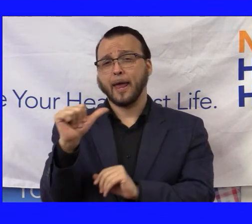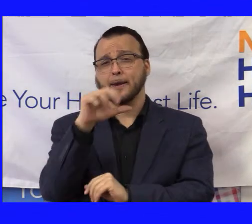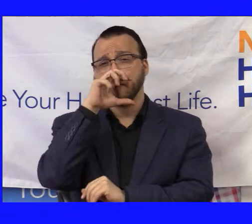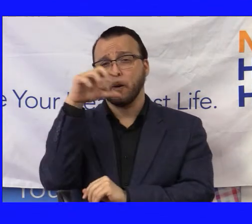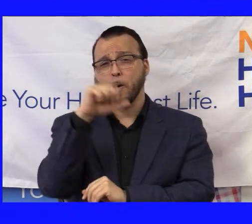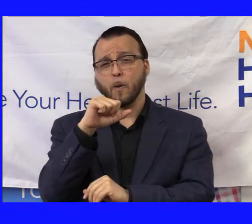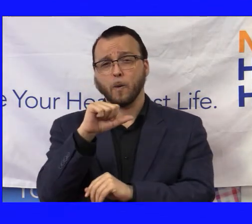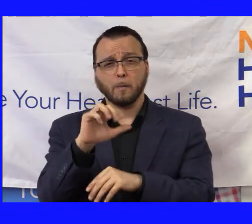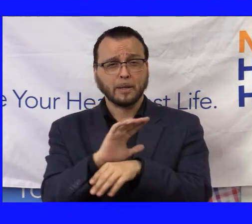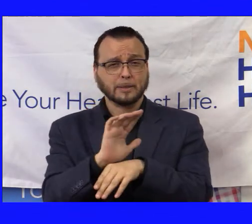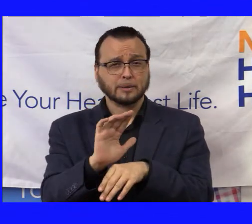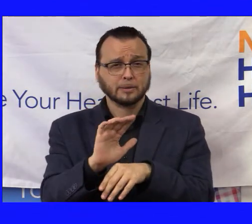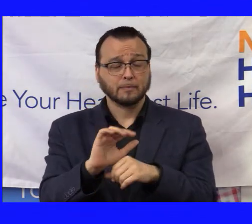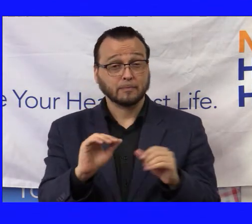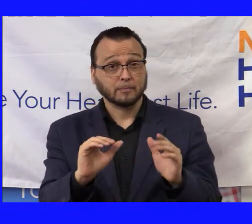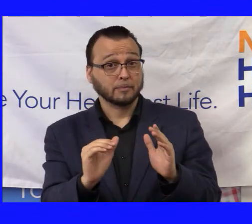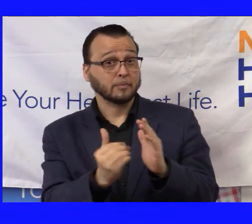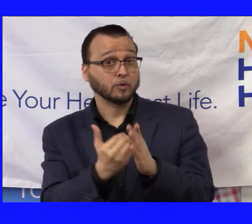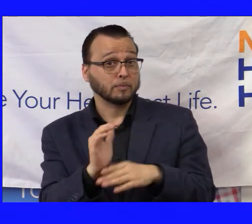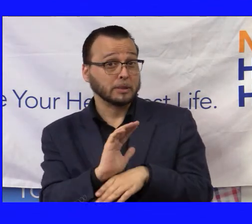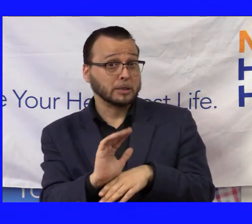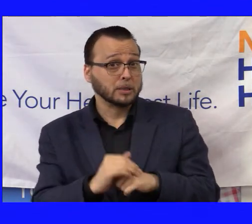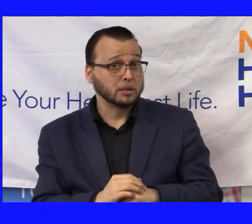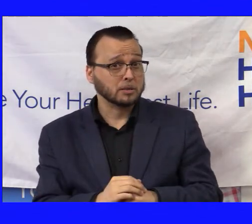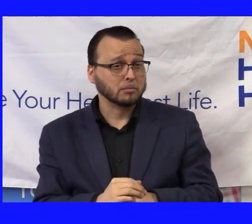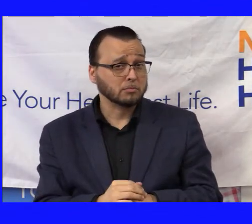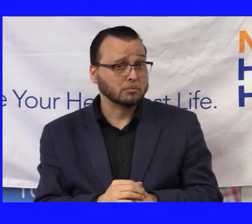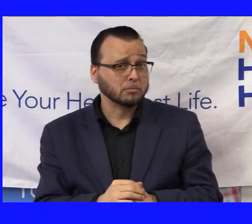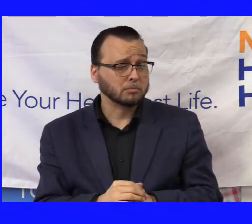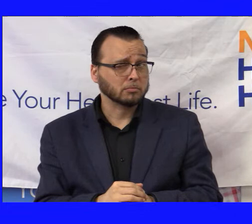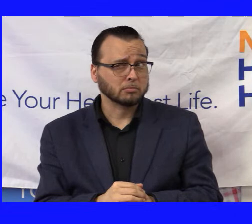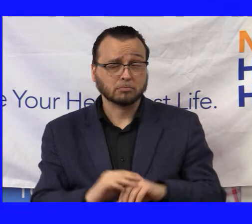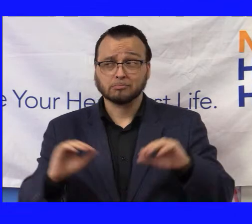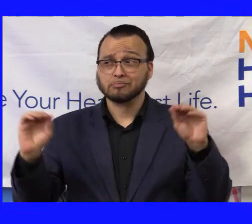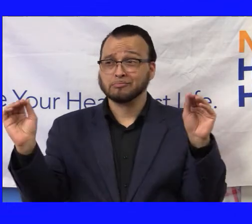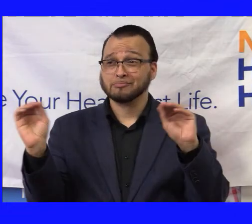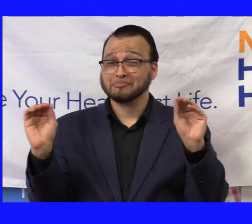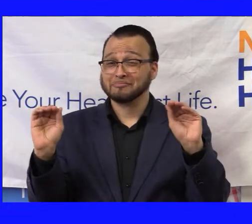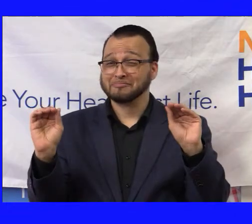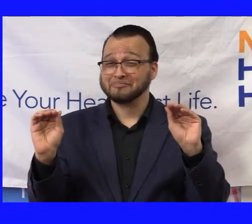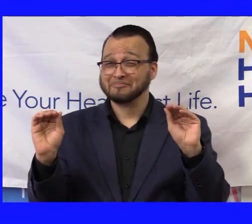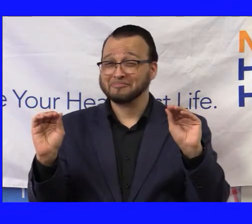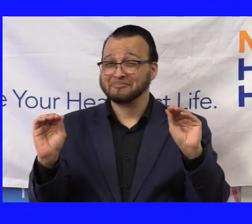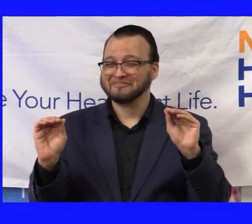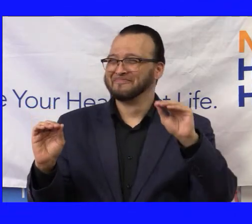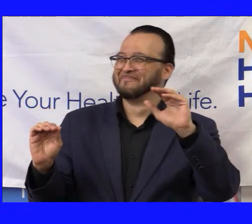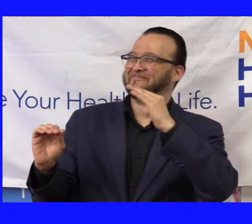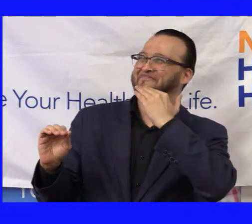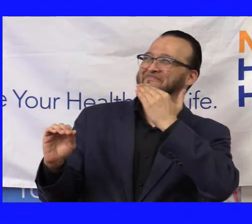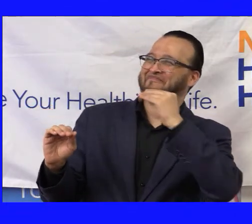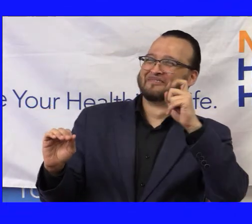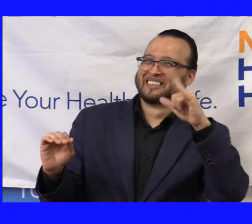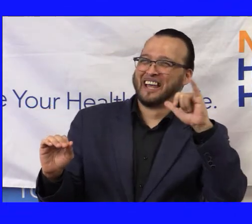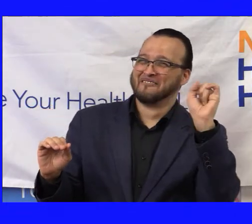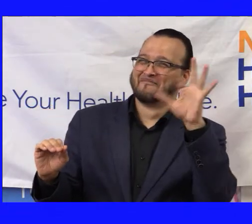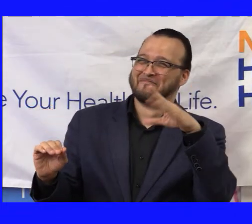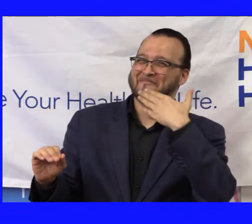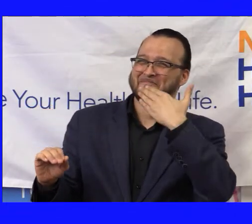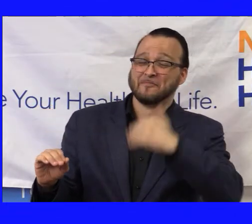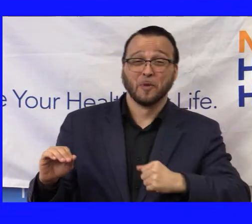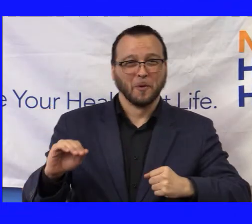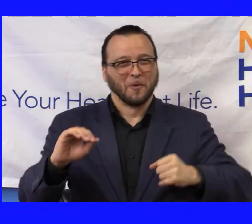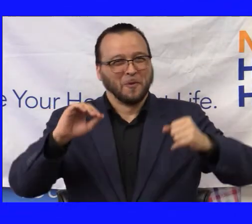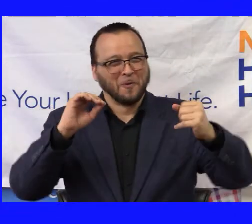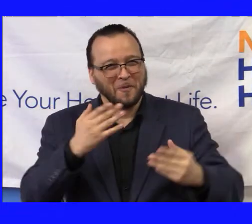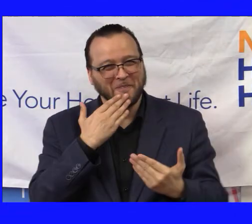new business? No? Again, thank you, both of you, for the